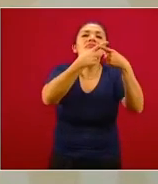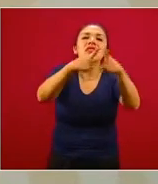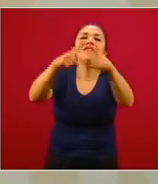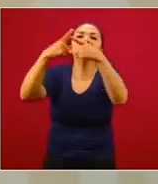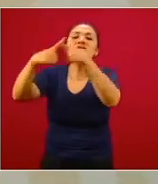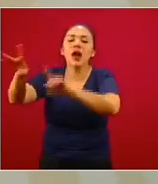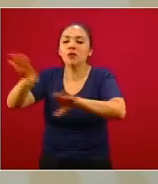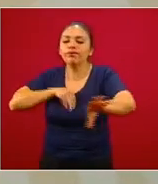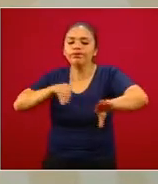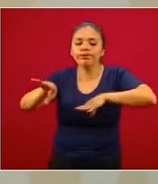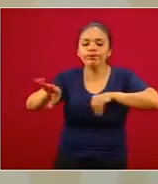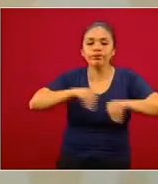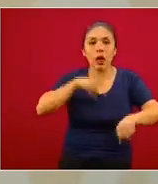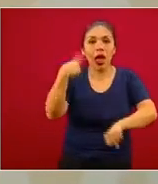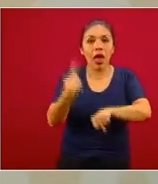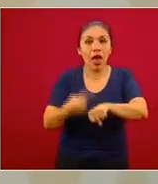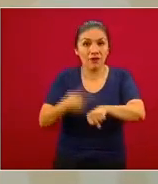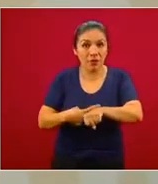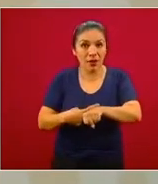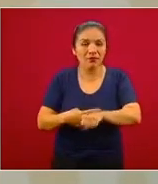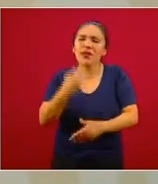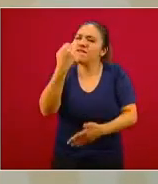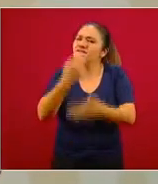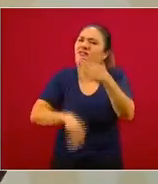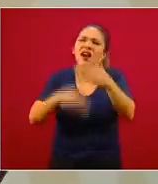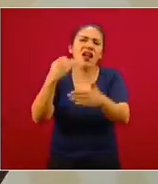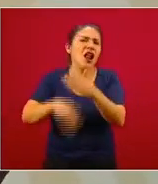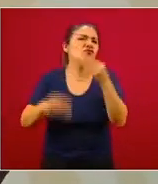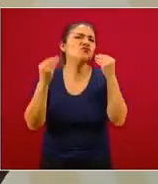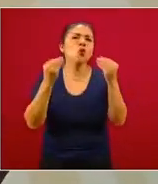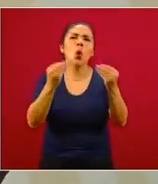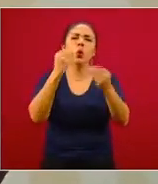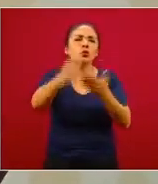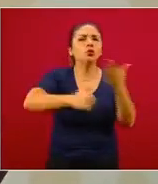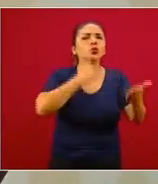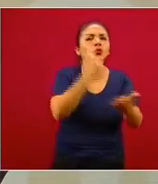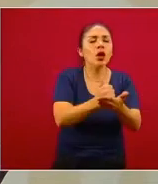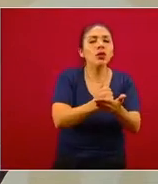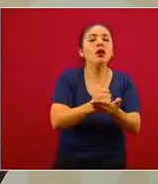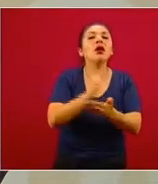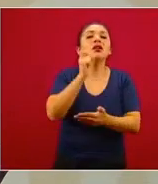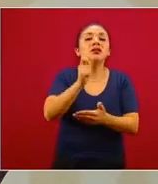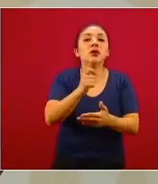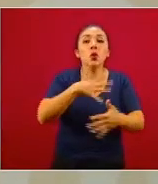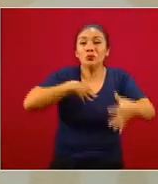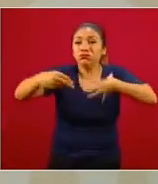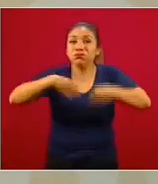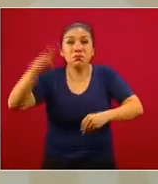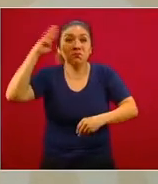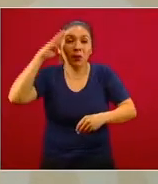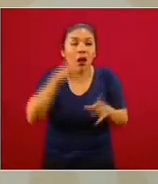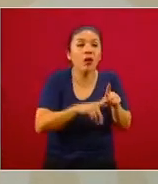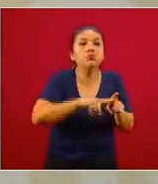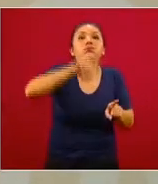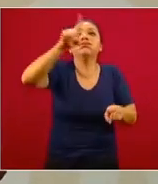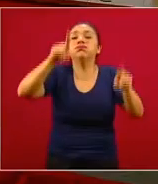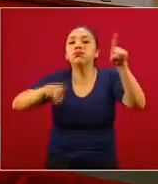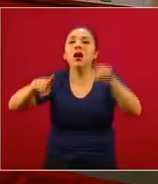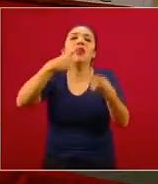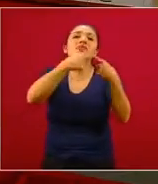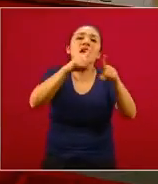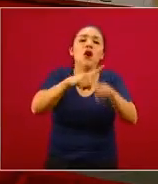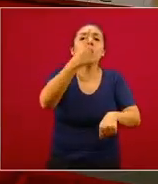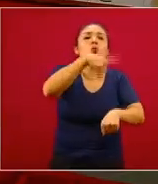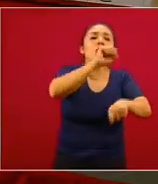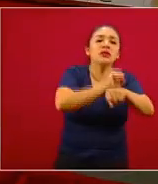moments epidemia. where they're going to hit the Entonces, spike todavía and peak faltan of the muchas pandemic. ciudades que van a tener su So momento many epidémico states are going to have their una pandemic semana, peak 2 1 semanas,